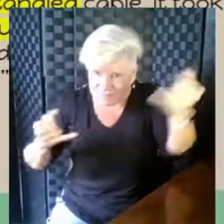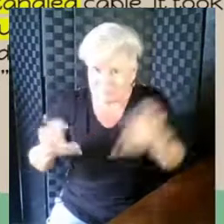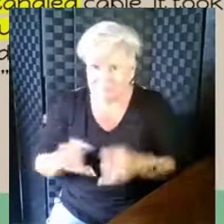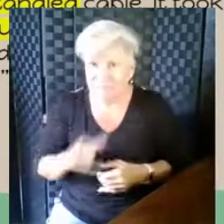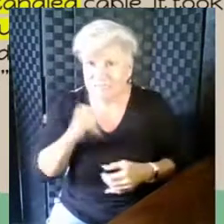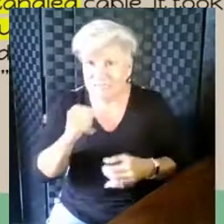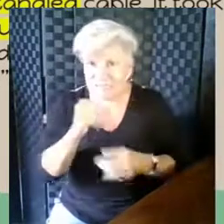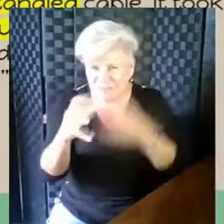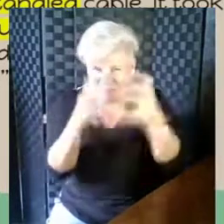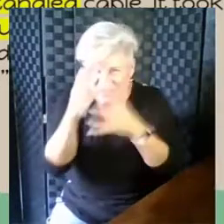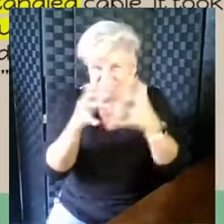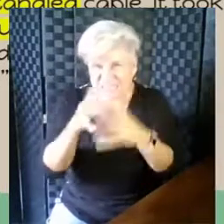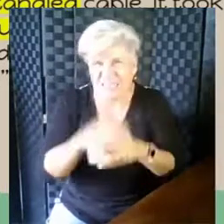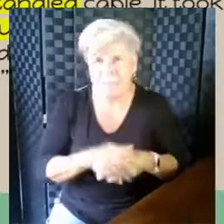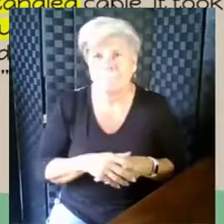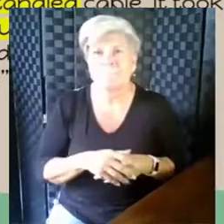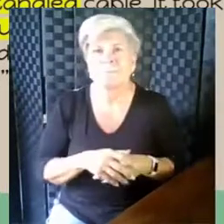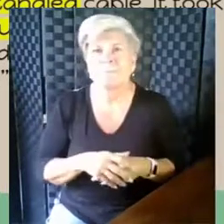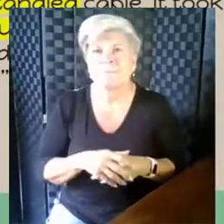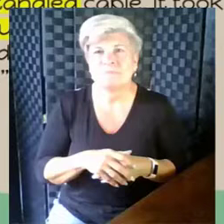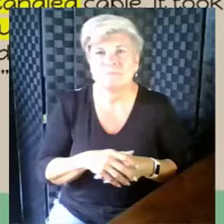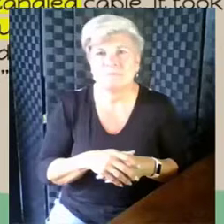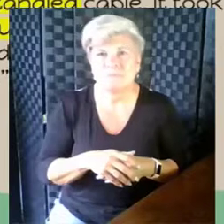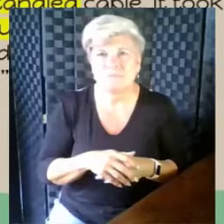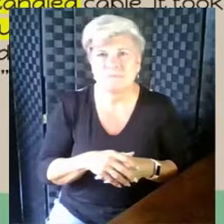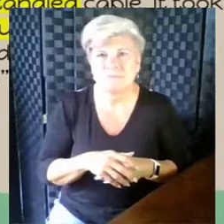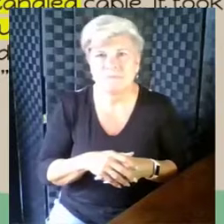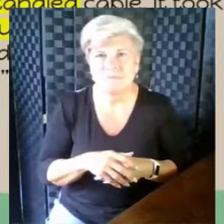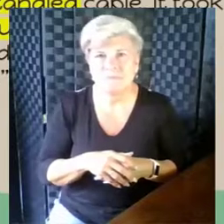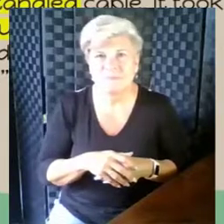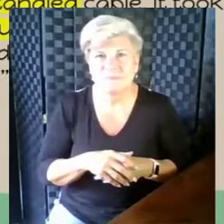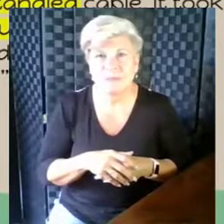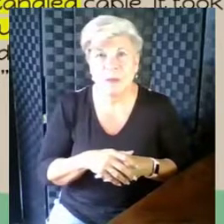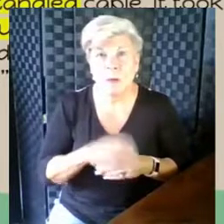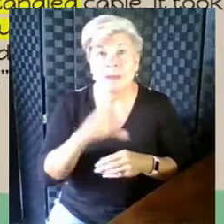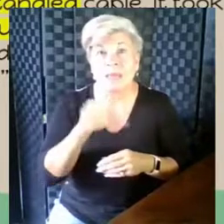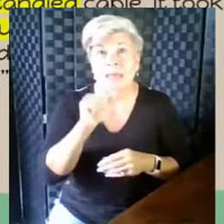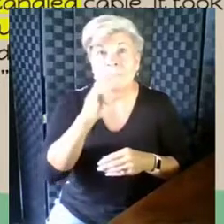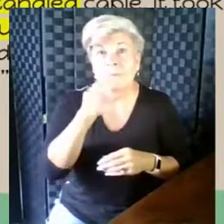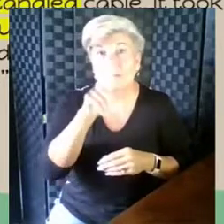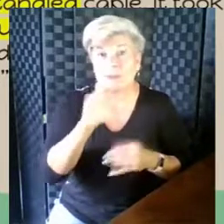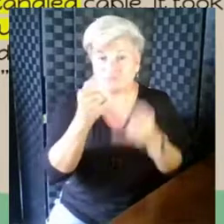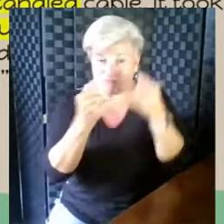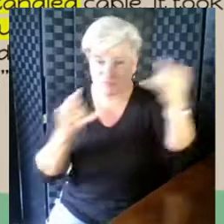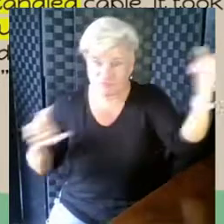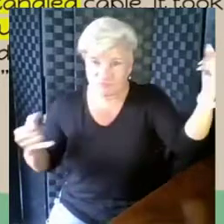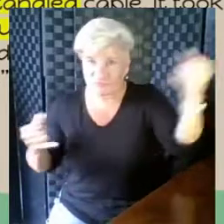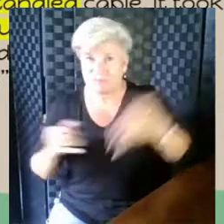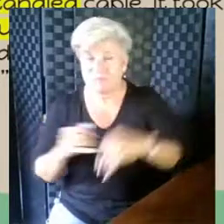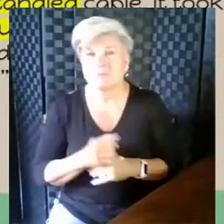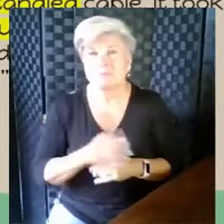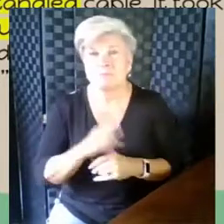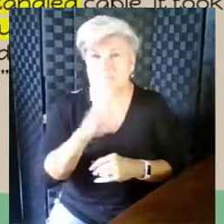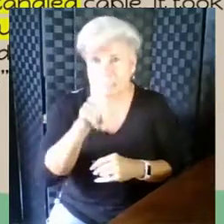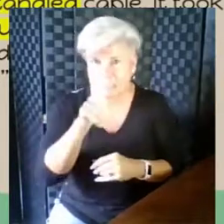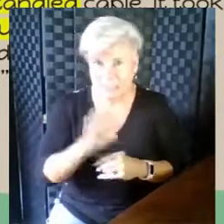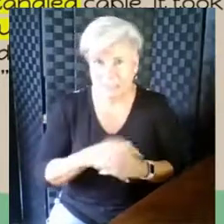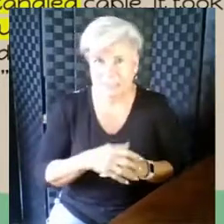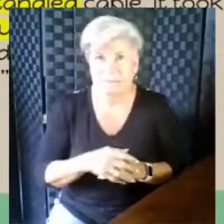not tangled up in a mess anymore. And then cable with the